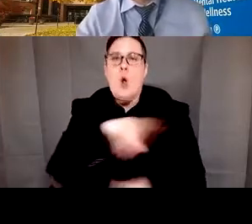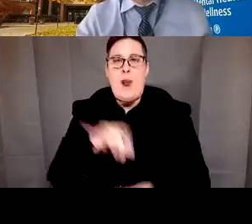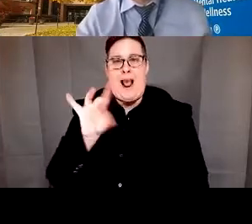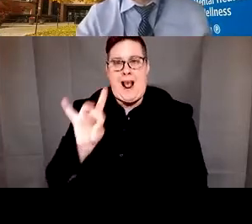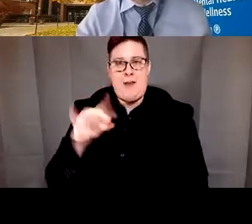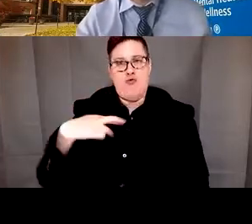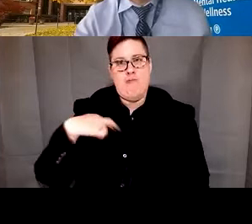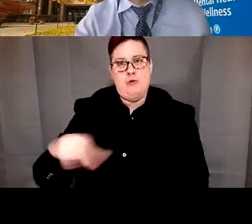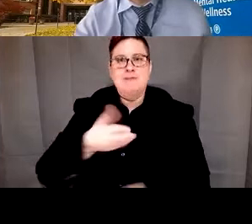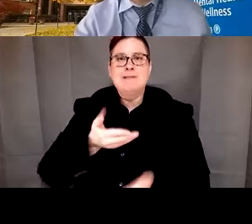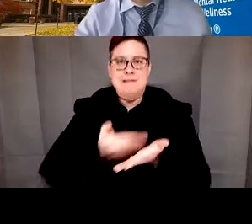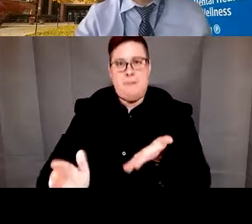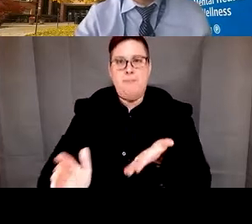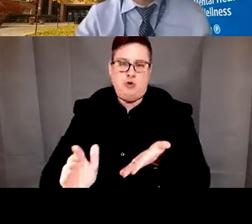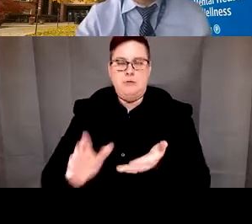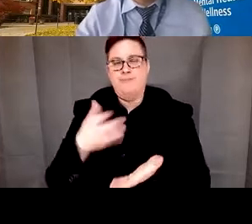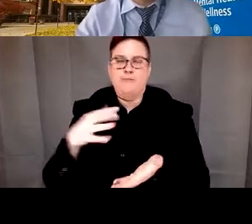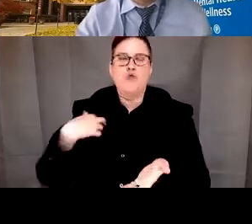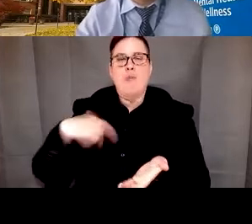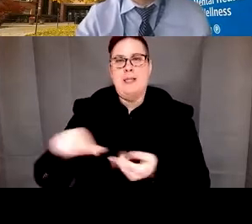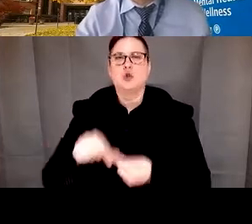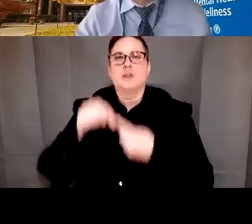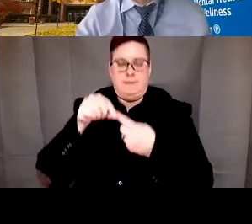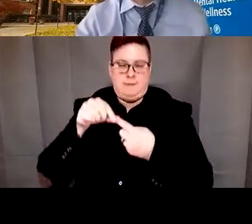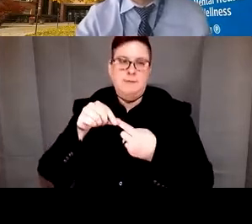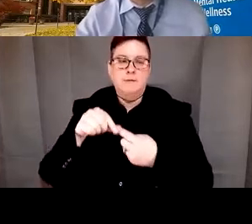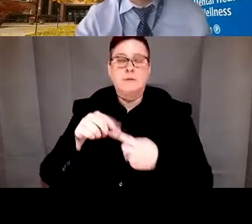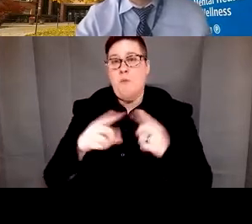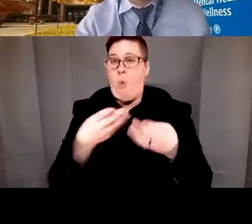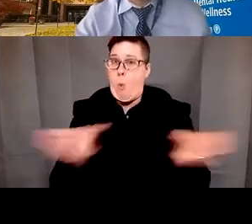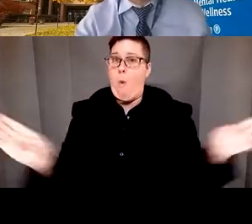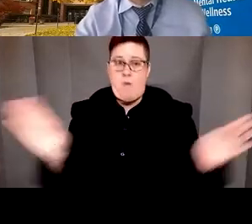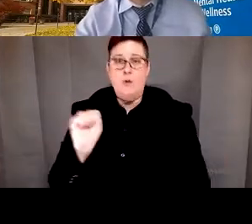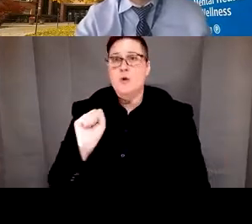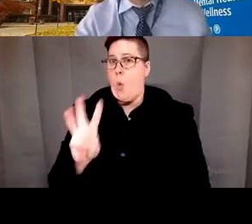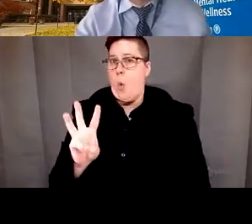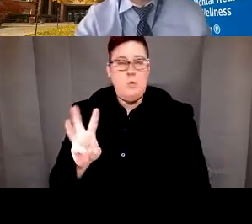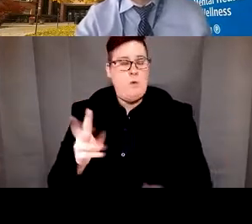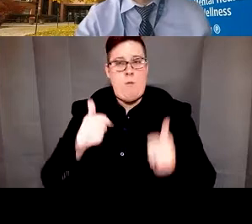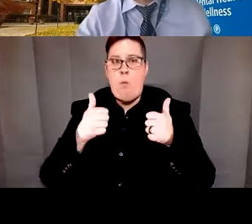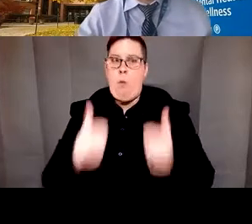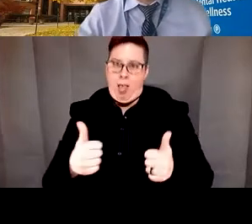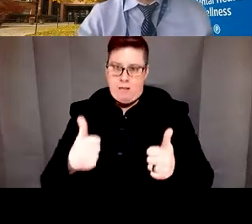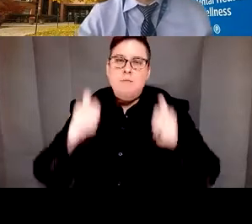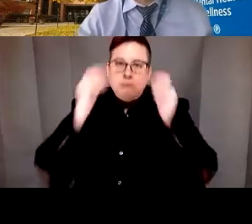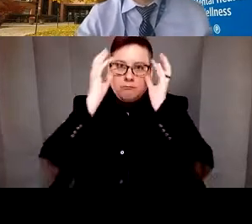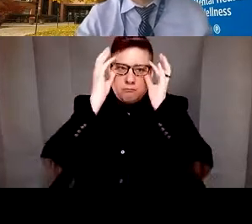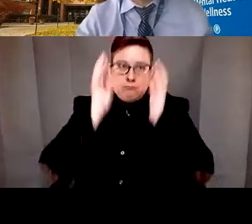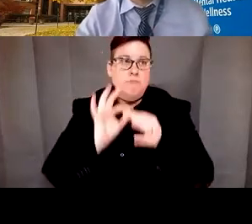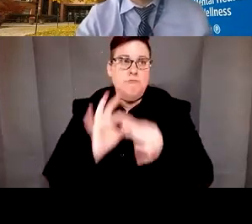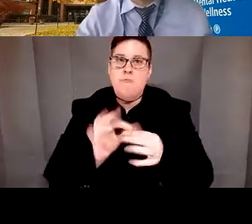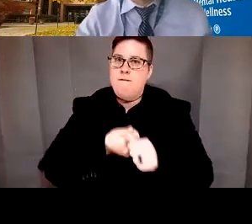religious exemptions, but overall, social work, we did very well in terms of complying